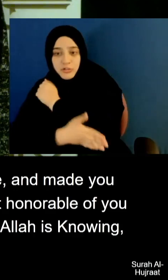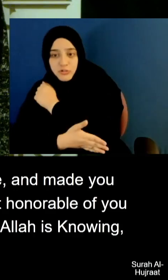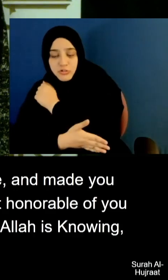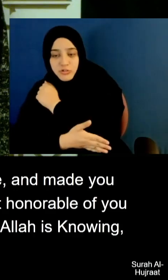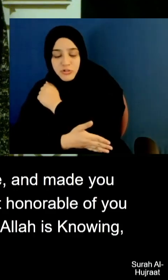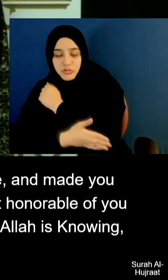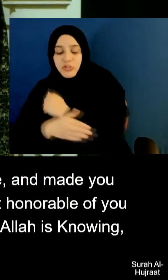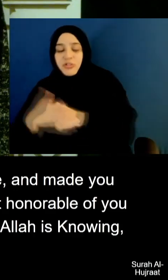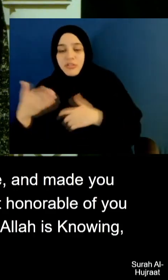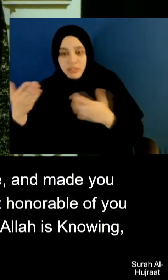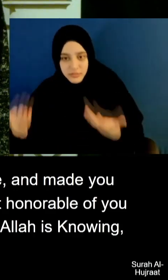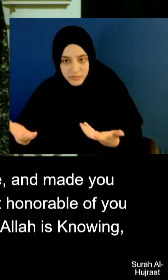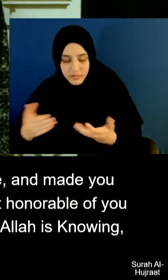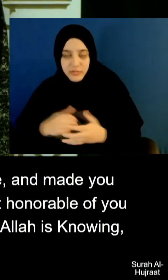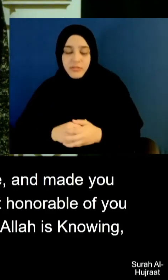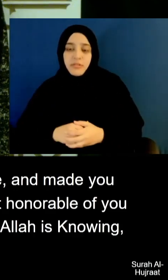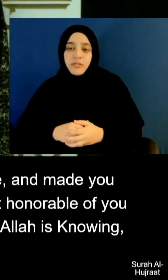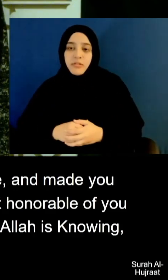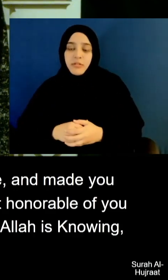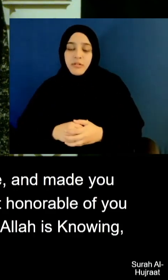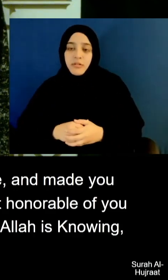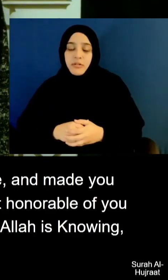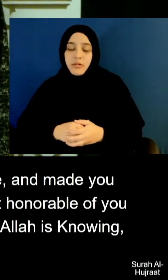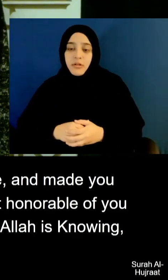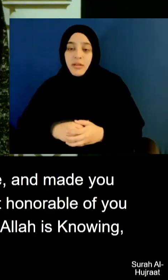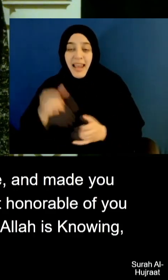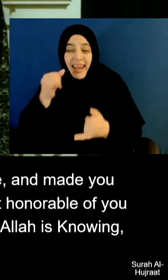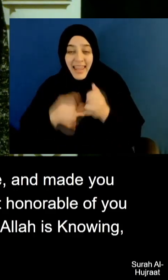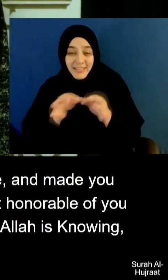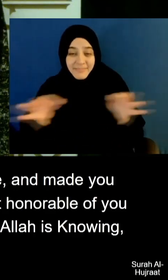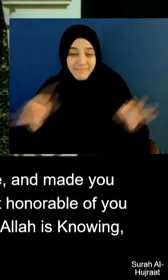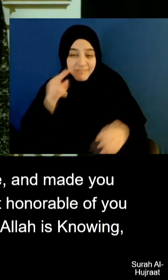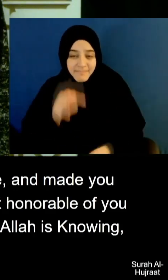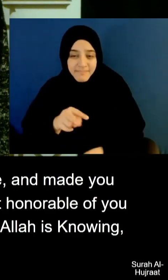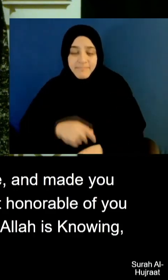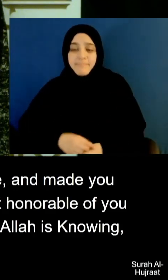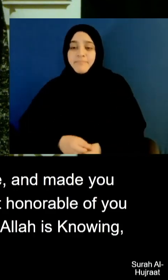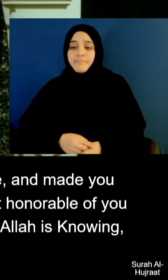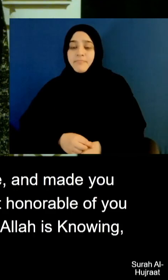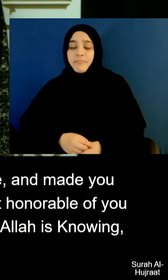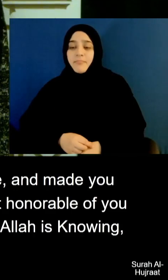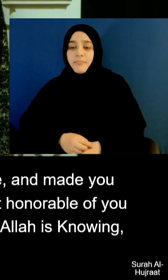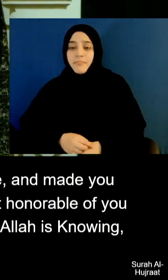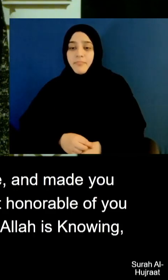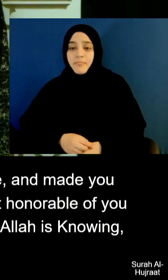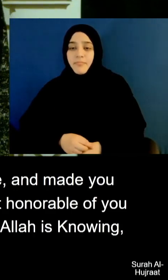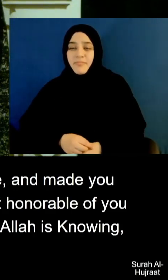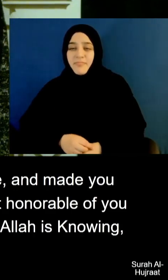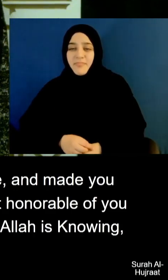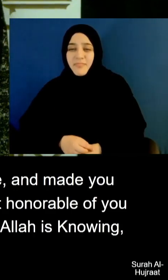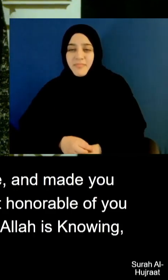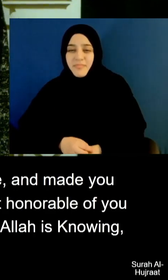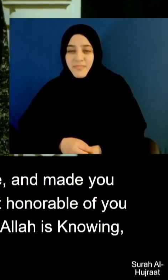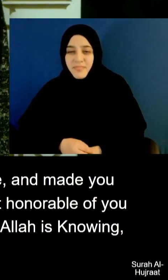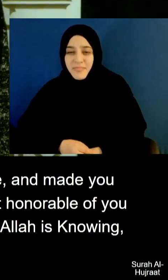Lita'arafu. But look at the last part of the verse. Inna akramakum indallahi atqakum. That is a religious identity.